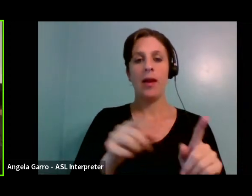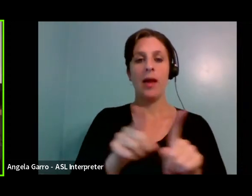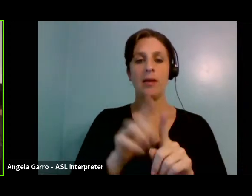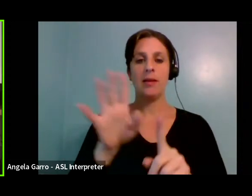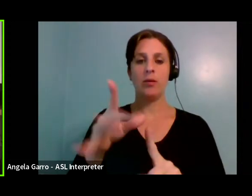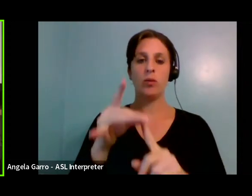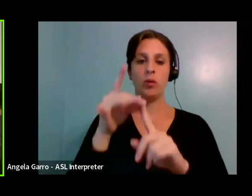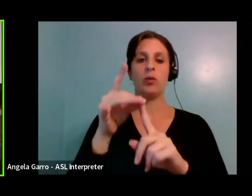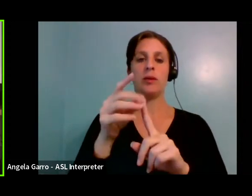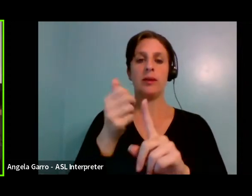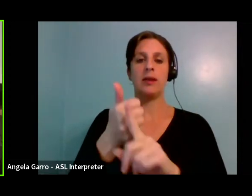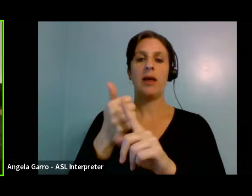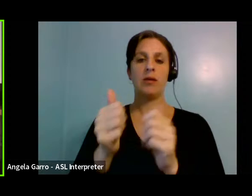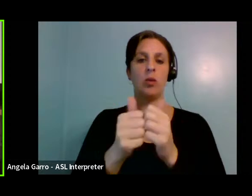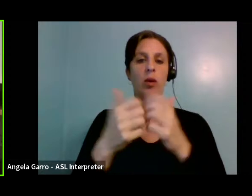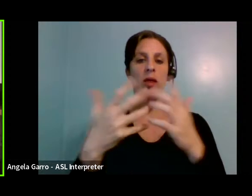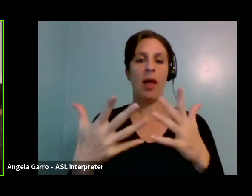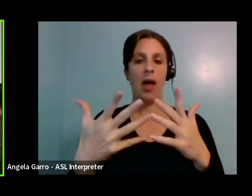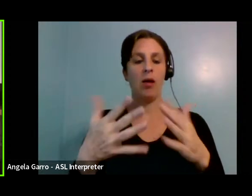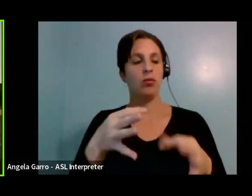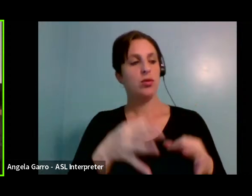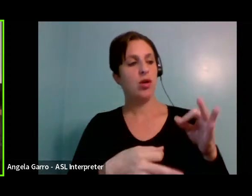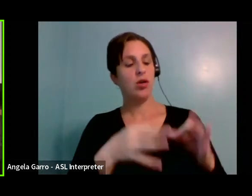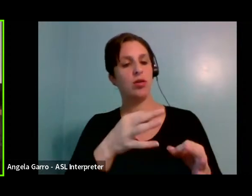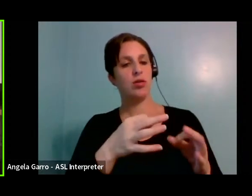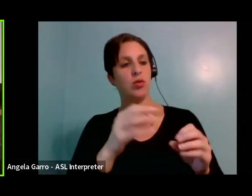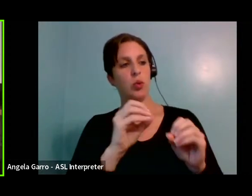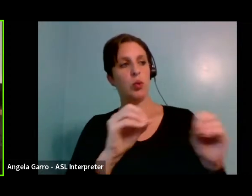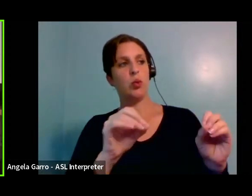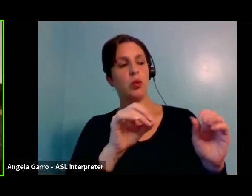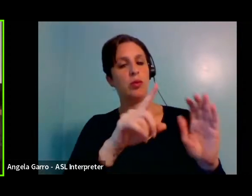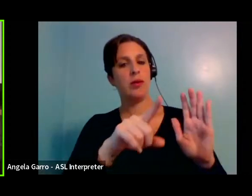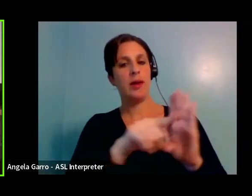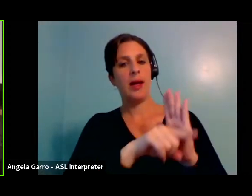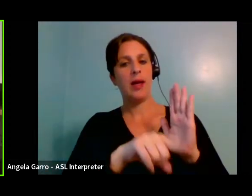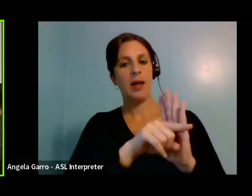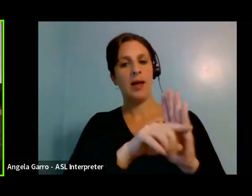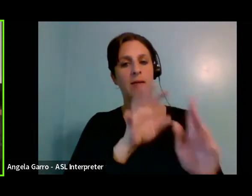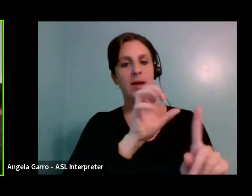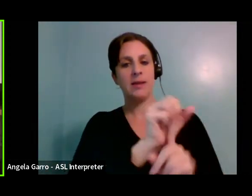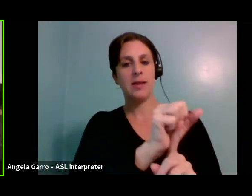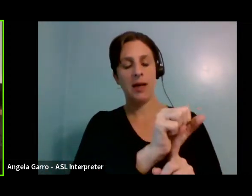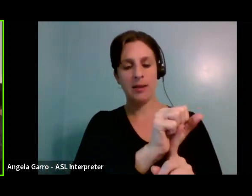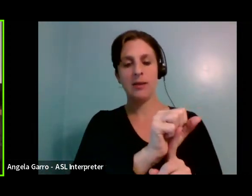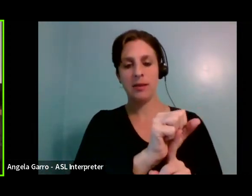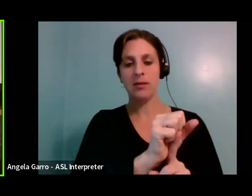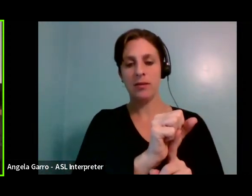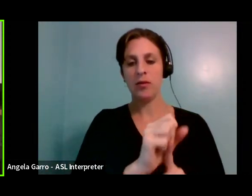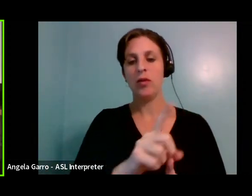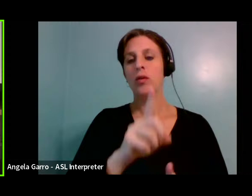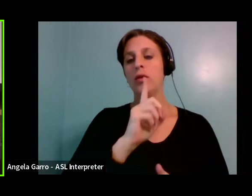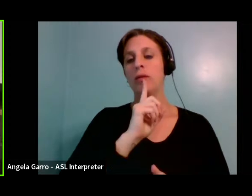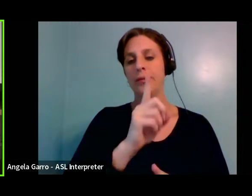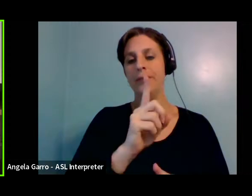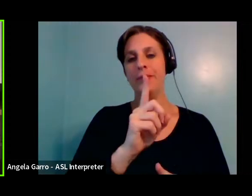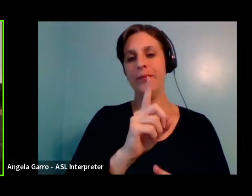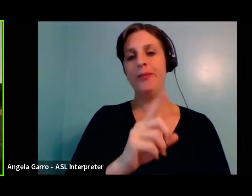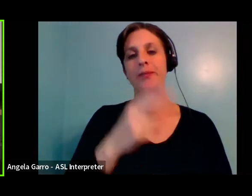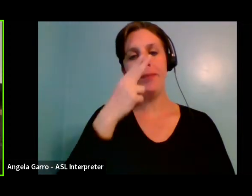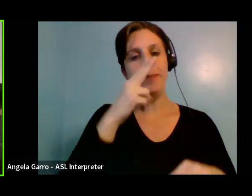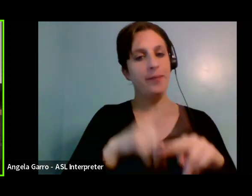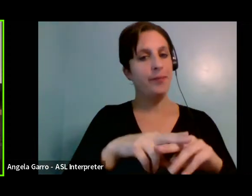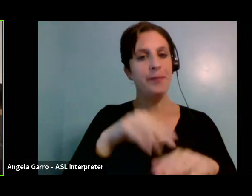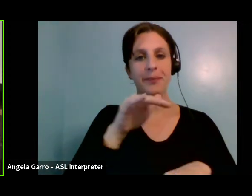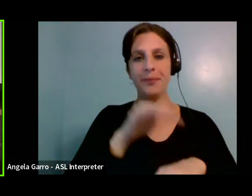selves without judgment or any negative attacks. And so it was a very, very fun